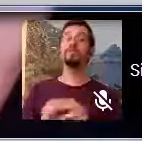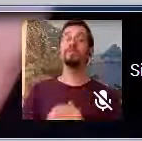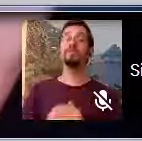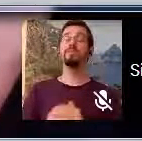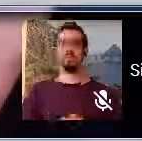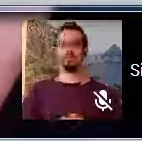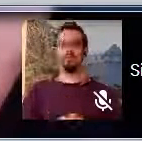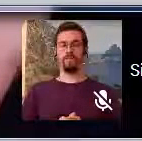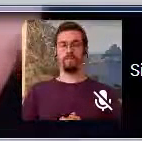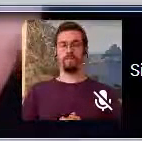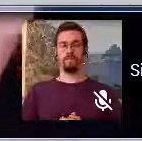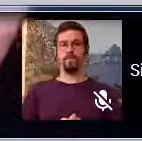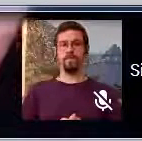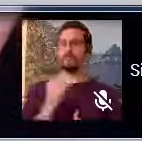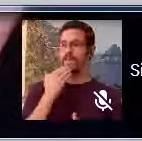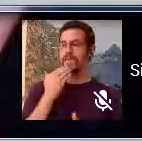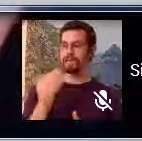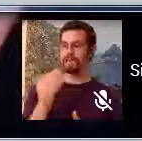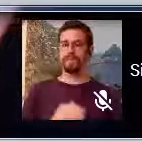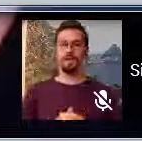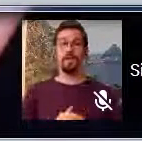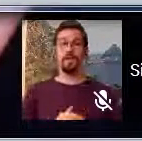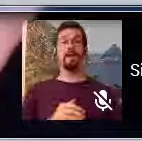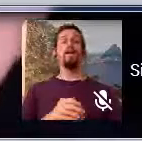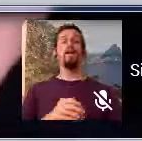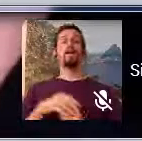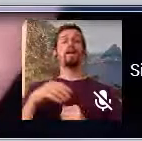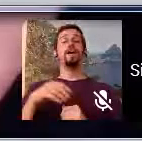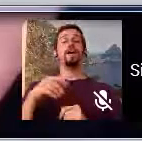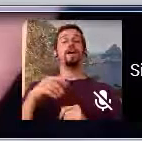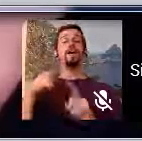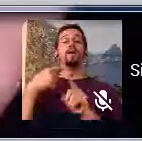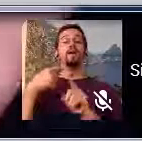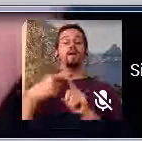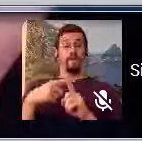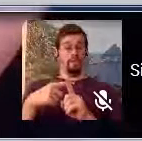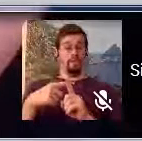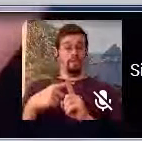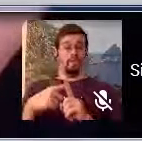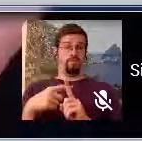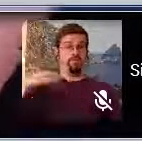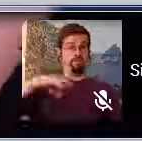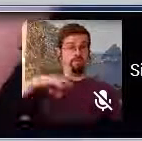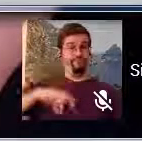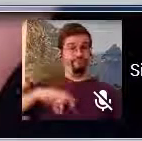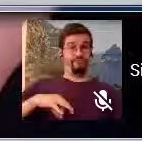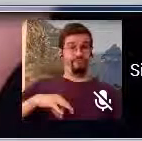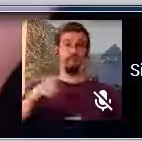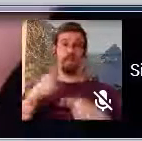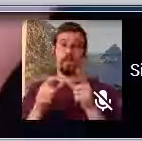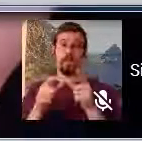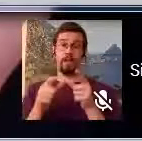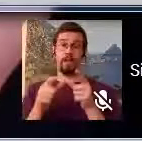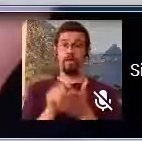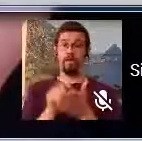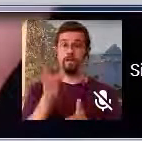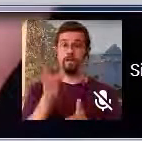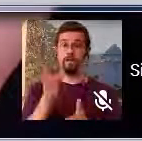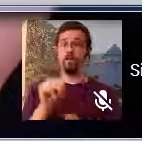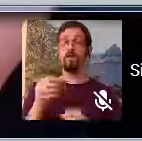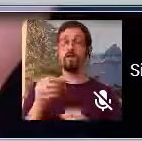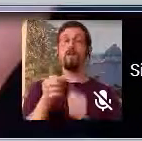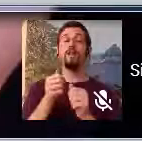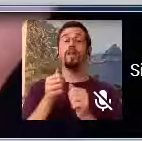Thank you. The advantages of SL written forms. The main benefit of having an SL written